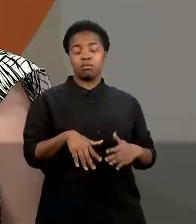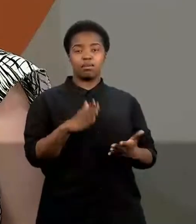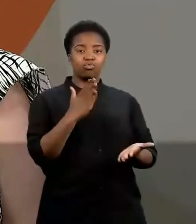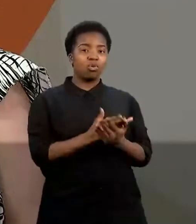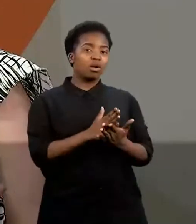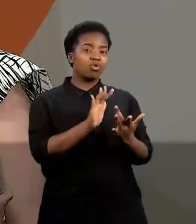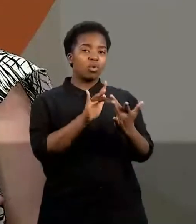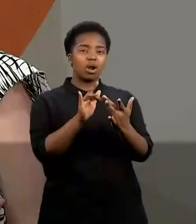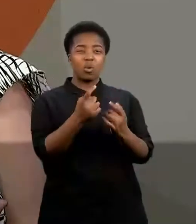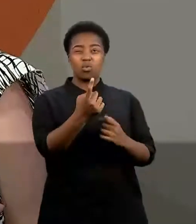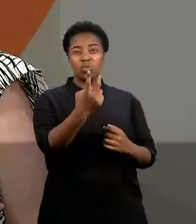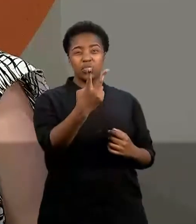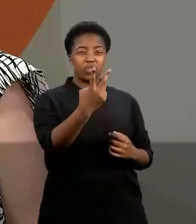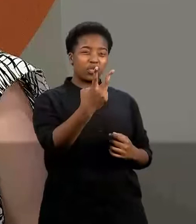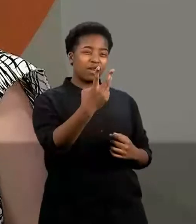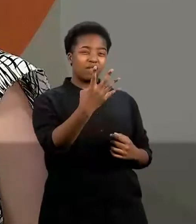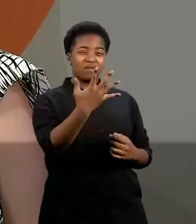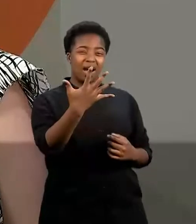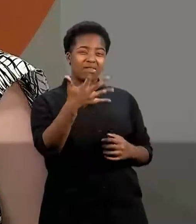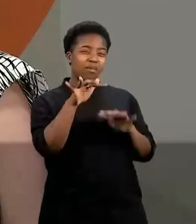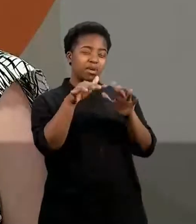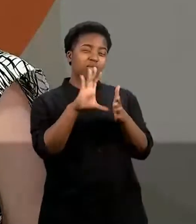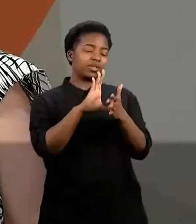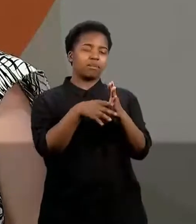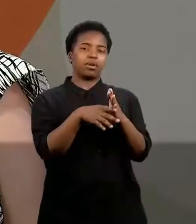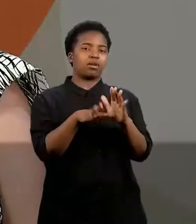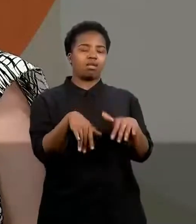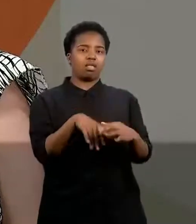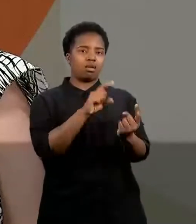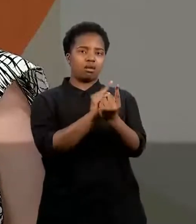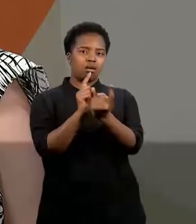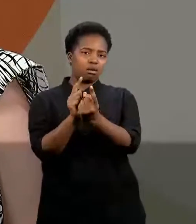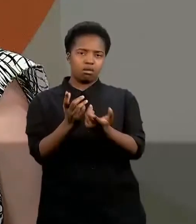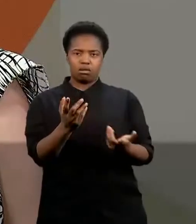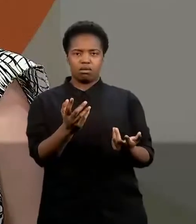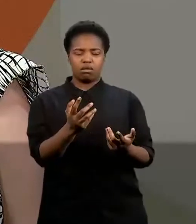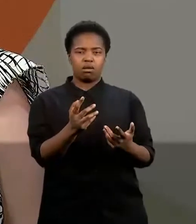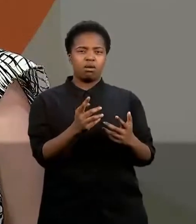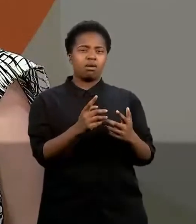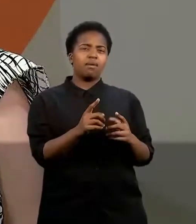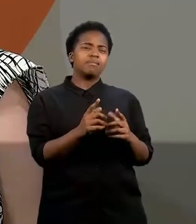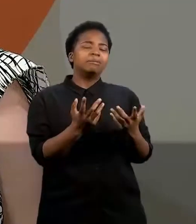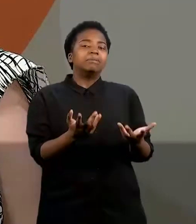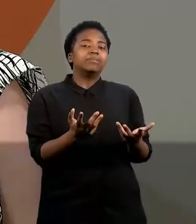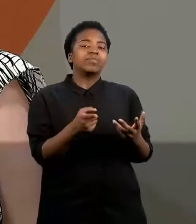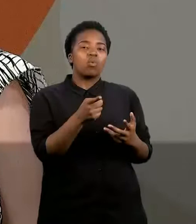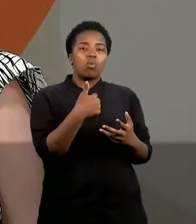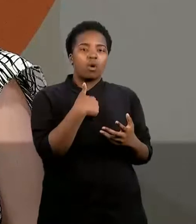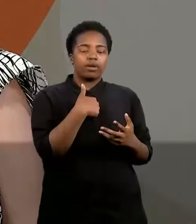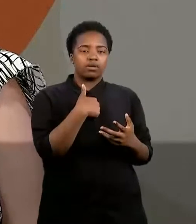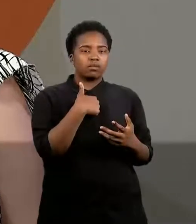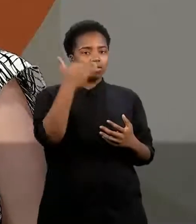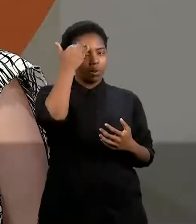with 3 or 4, maybe 5 people with disabilities or who are differently abled. So just that knowledge